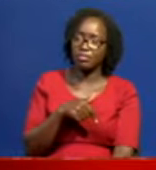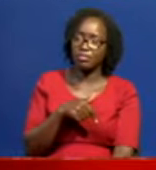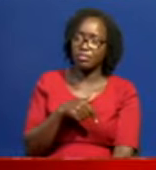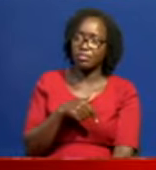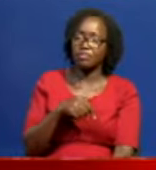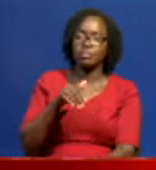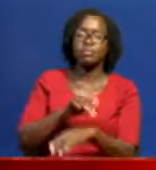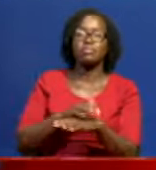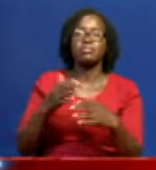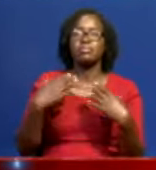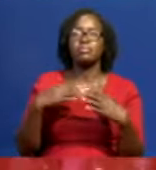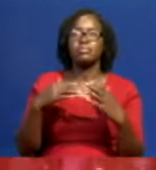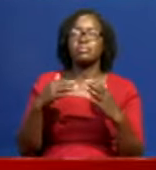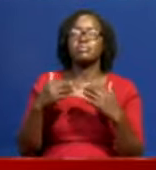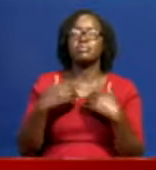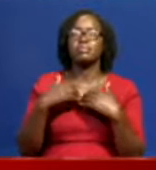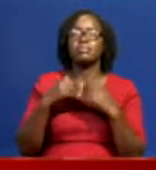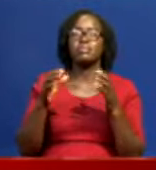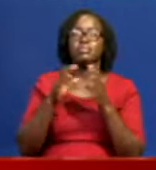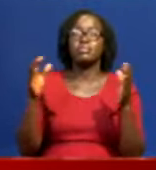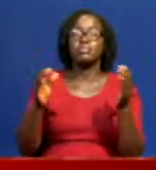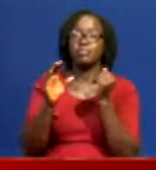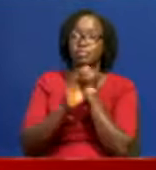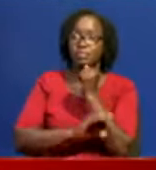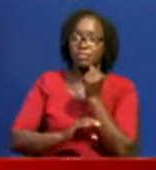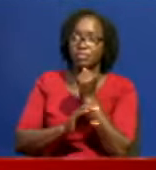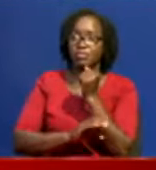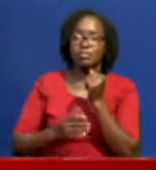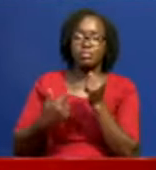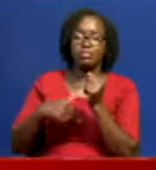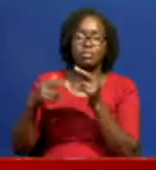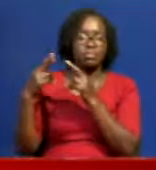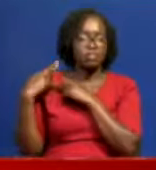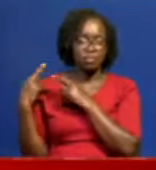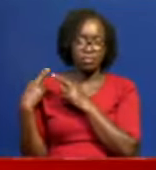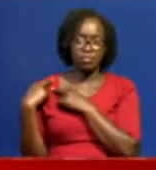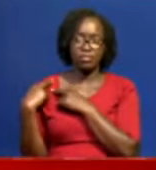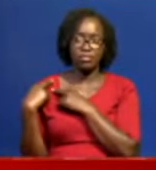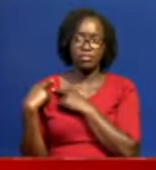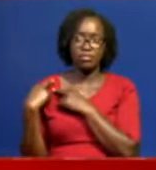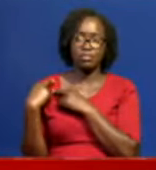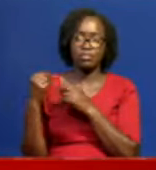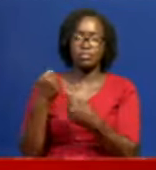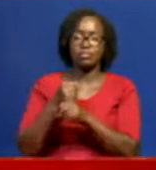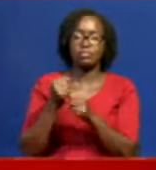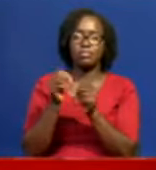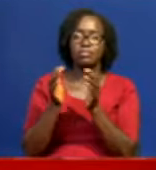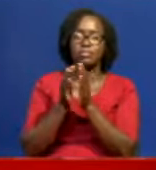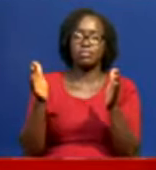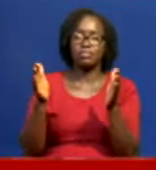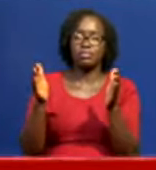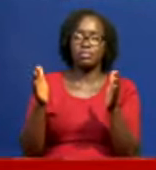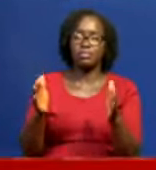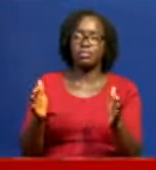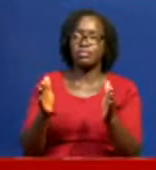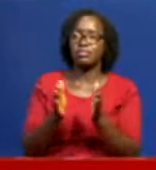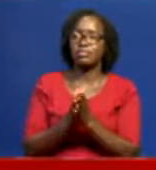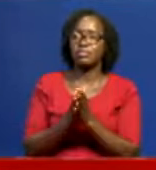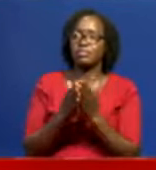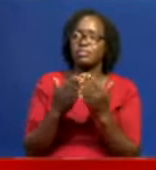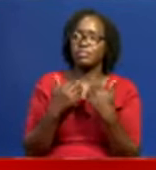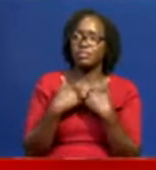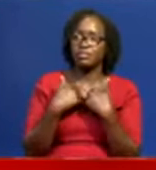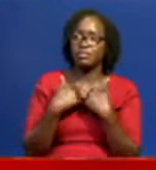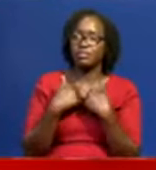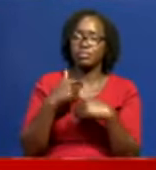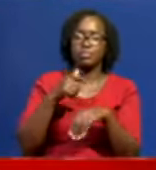Good people, we have a great country. It is our responsibility to make it greater. And we have a moment